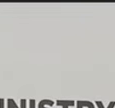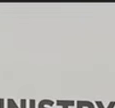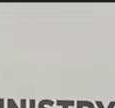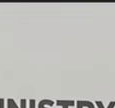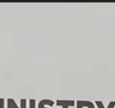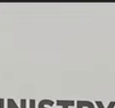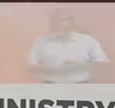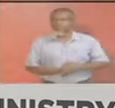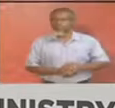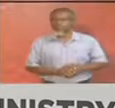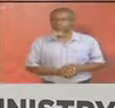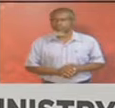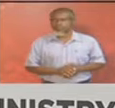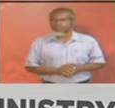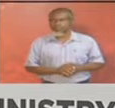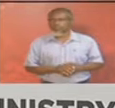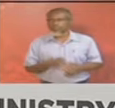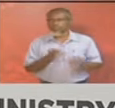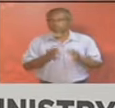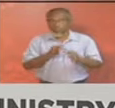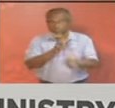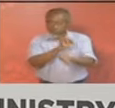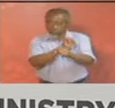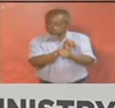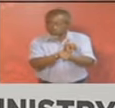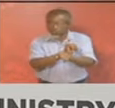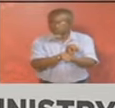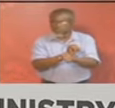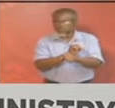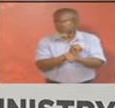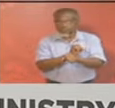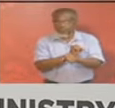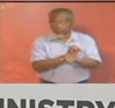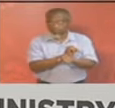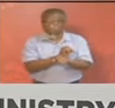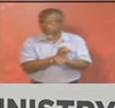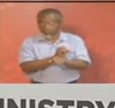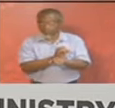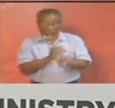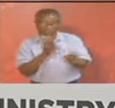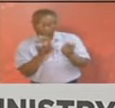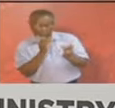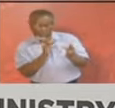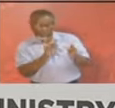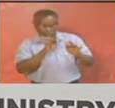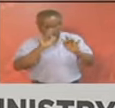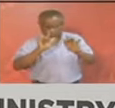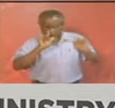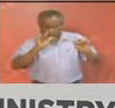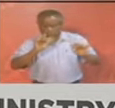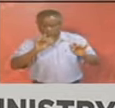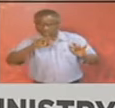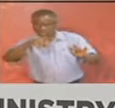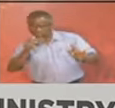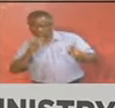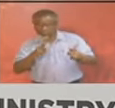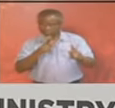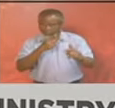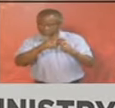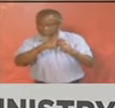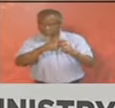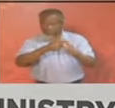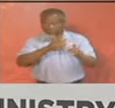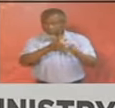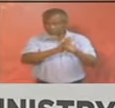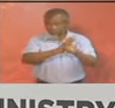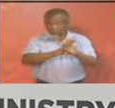or whether the employee is known to have been in contact with a known COVID positive patient. These daily